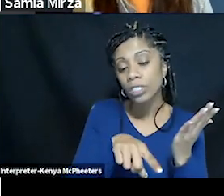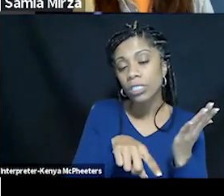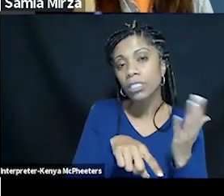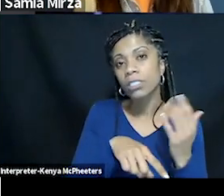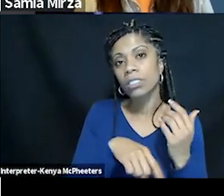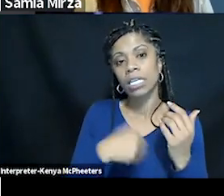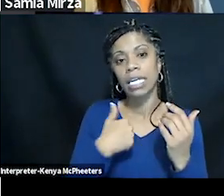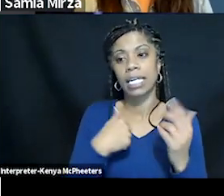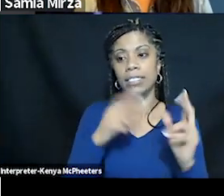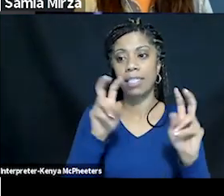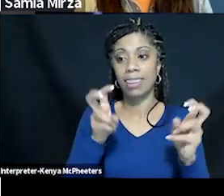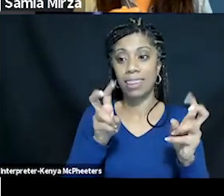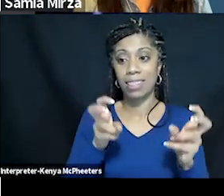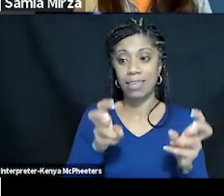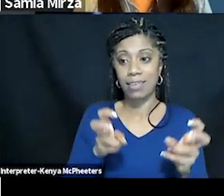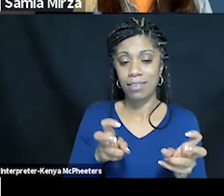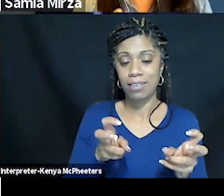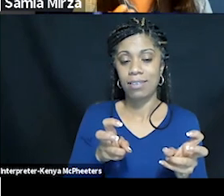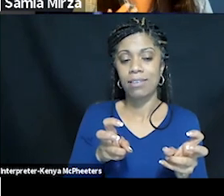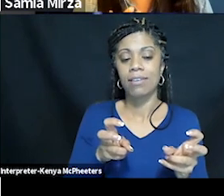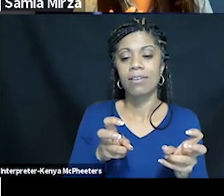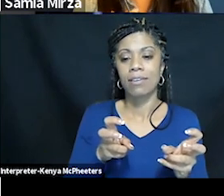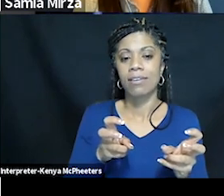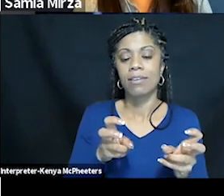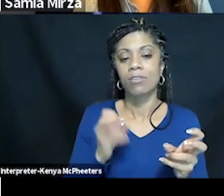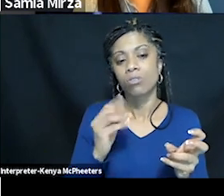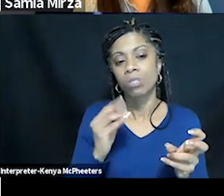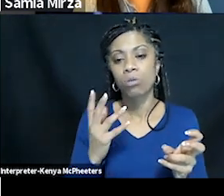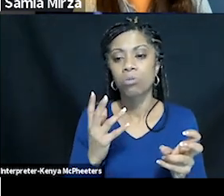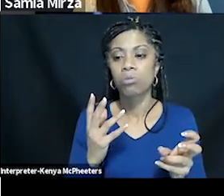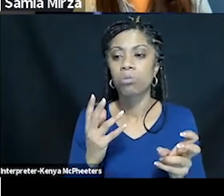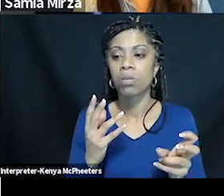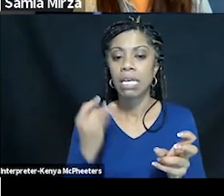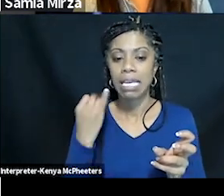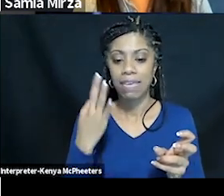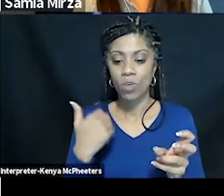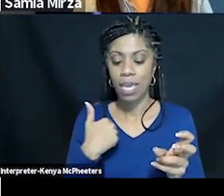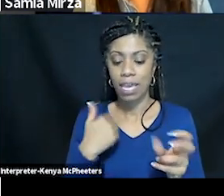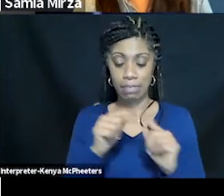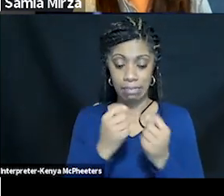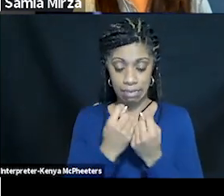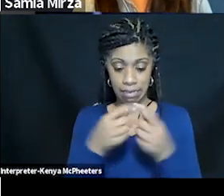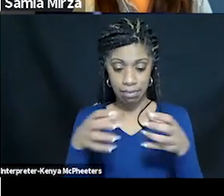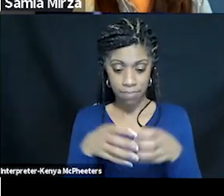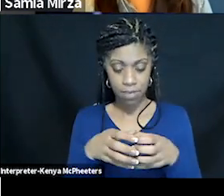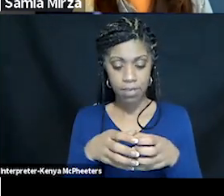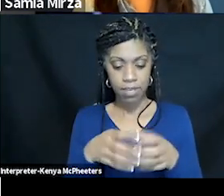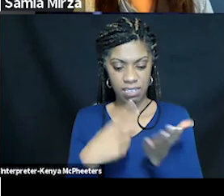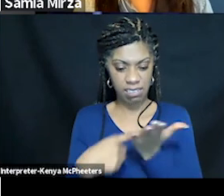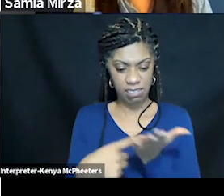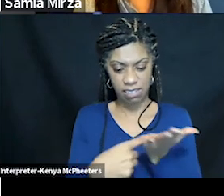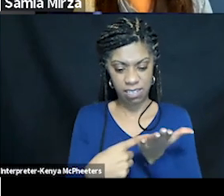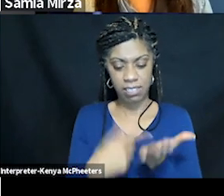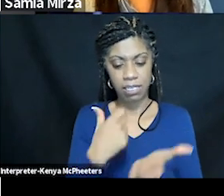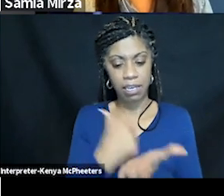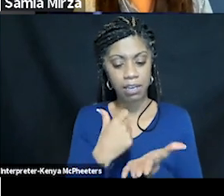itself. There's a lot of considerations that as a comms team, considerations you should be making. So I really encourage you to